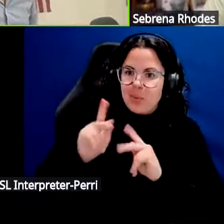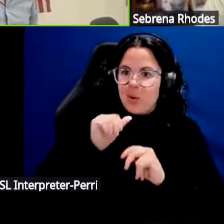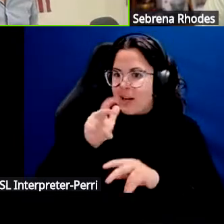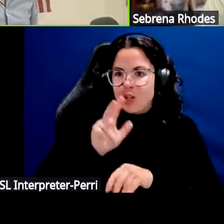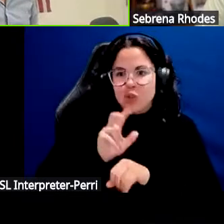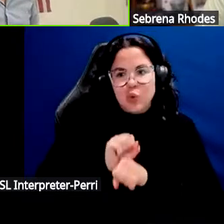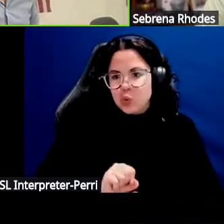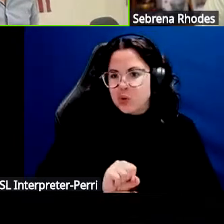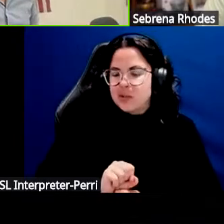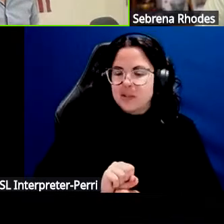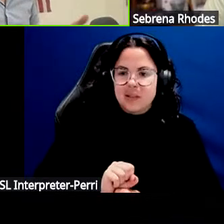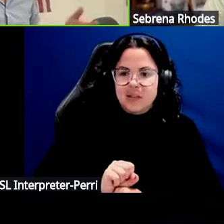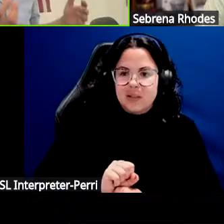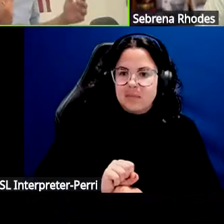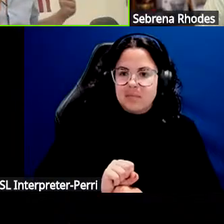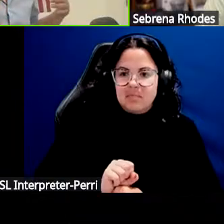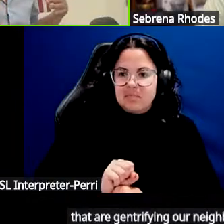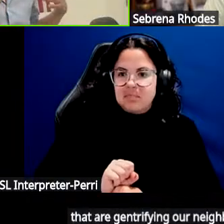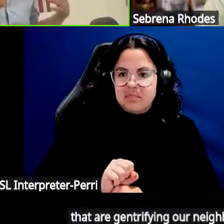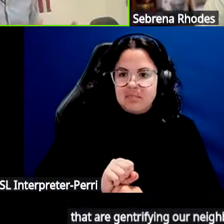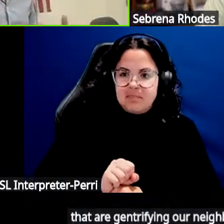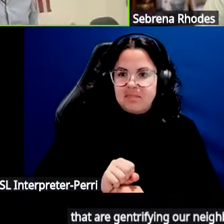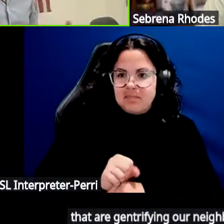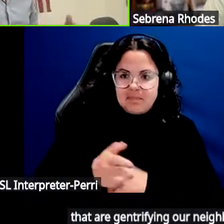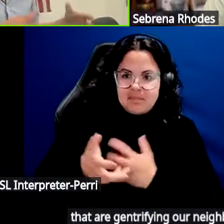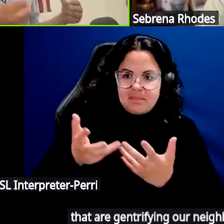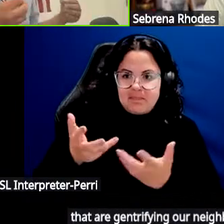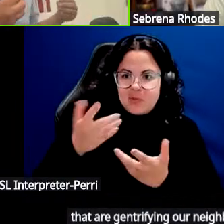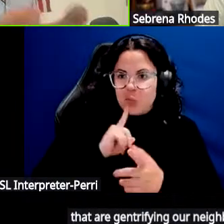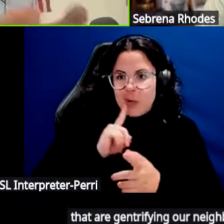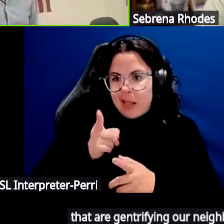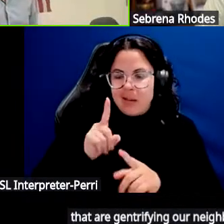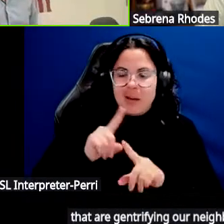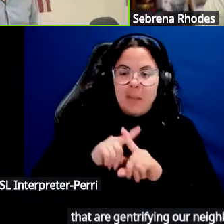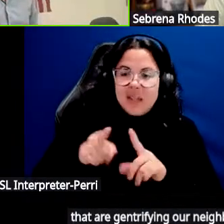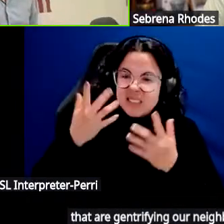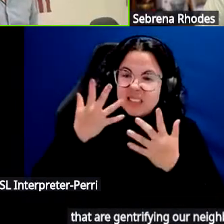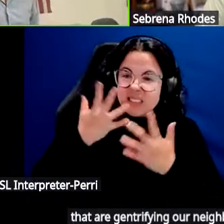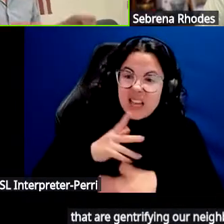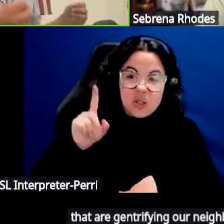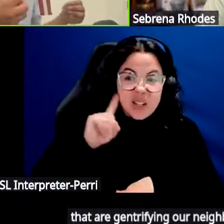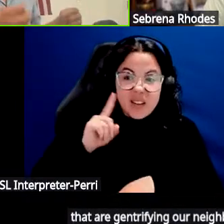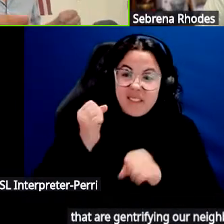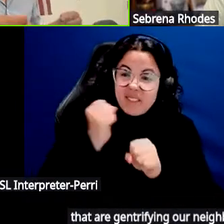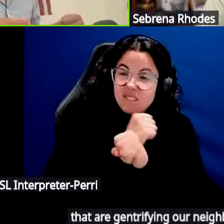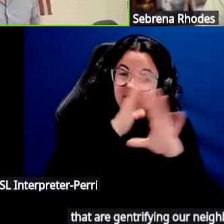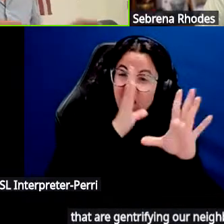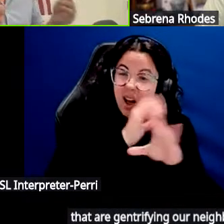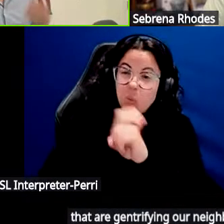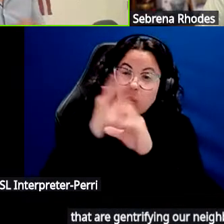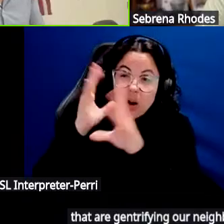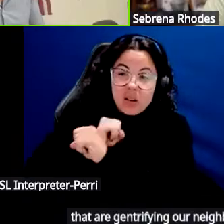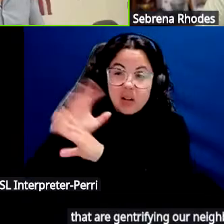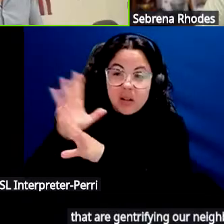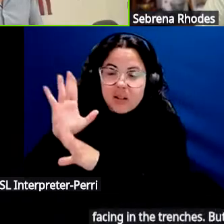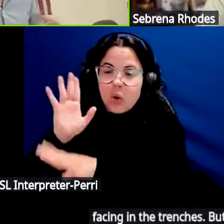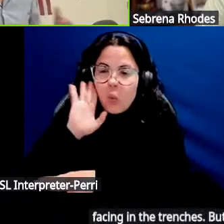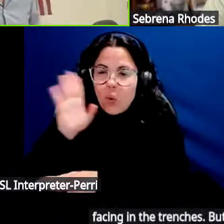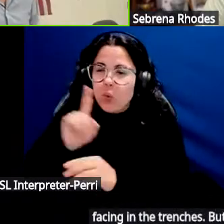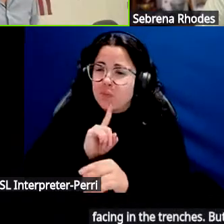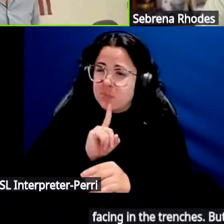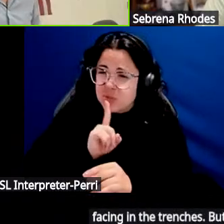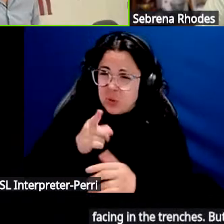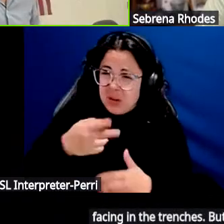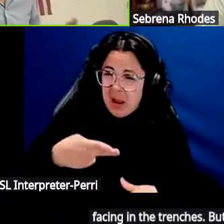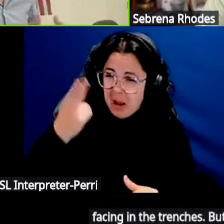to the realities that we're facing in the trenches. But it's sad to hear that fireworks going off will result in higher police